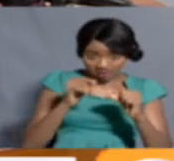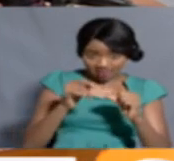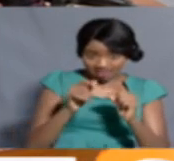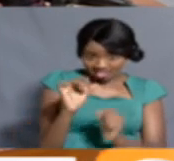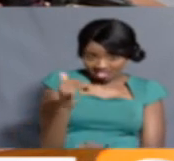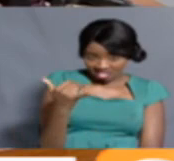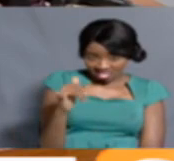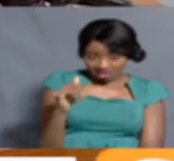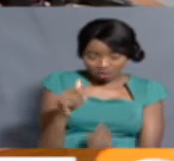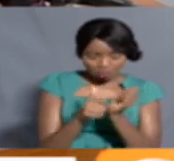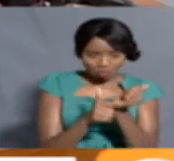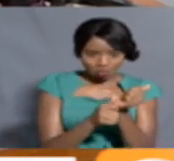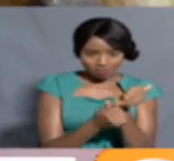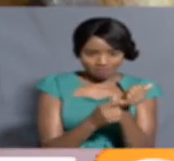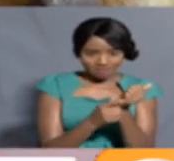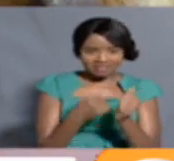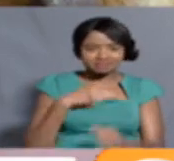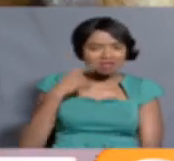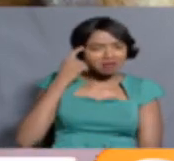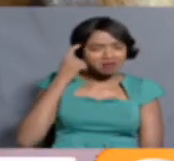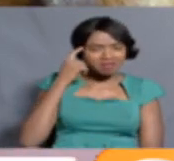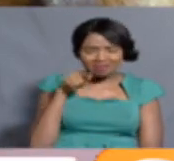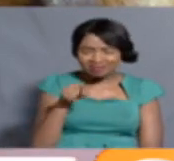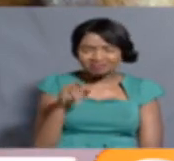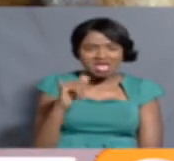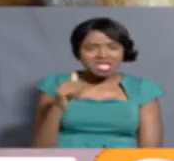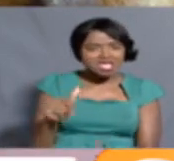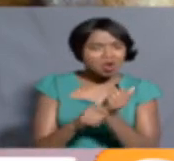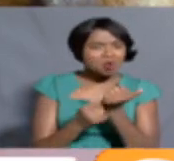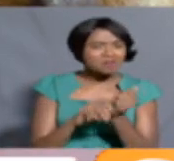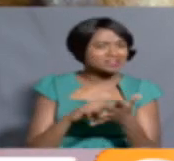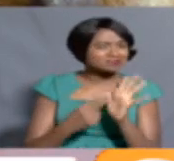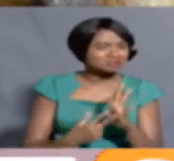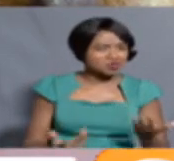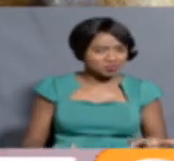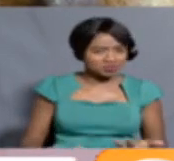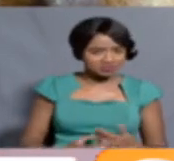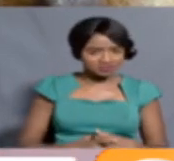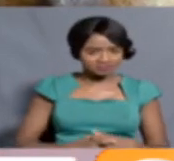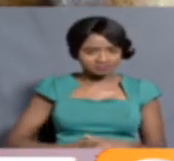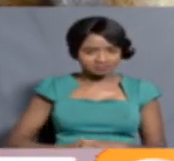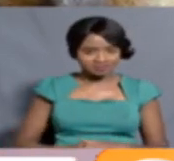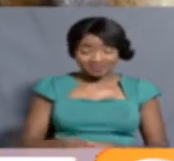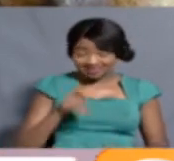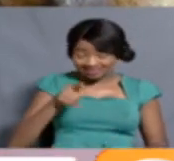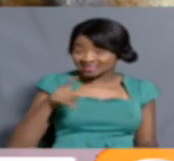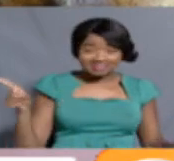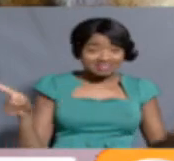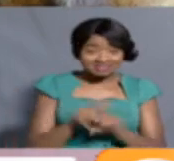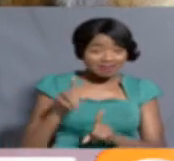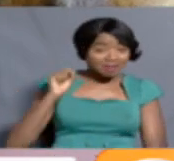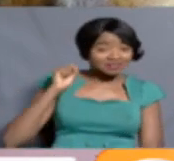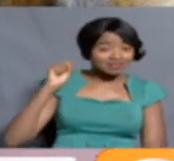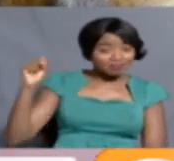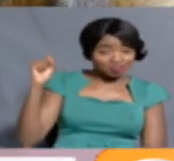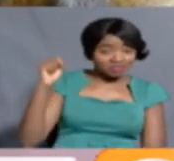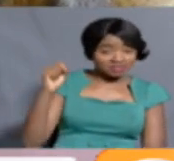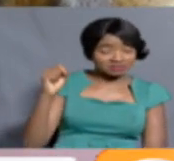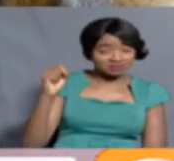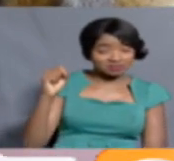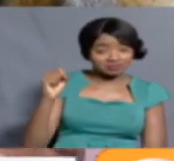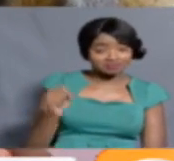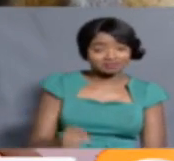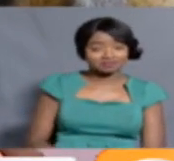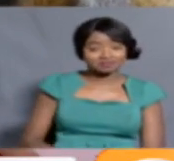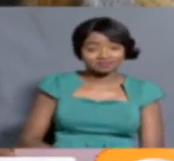goes back to what that yellow maize actually meant. Yellow maize used to be a political weapon. Hunger is used,